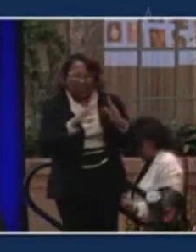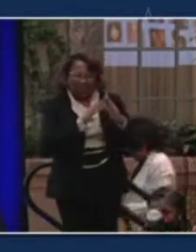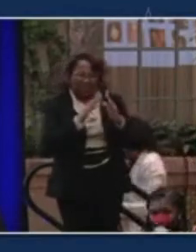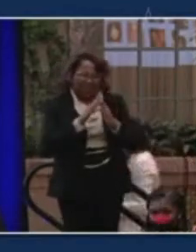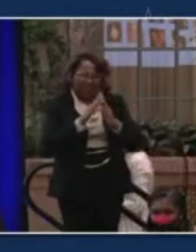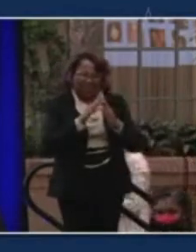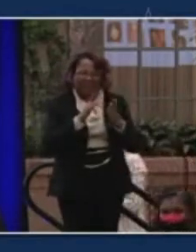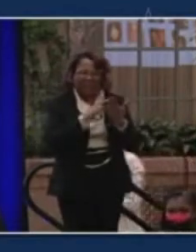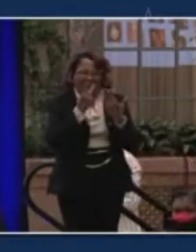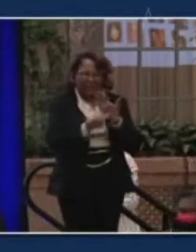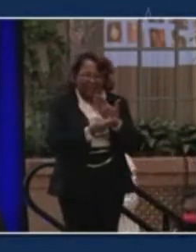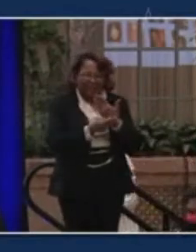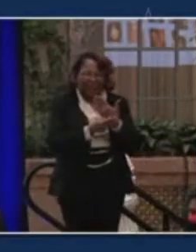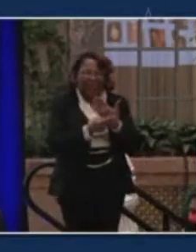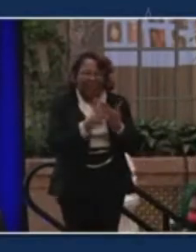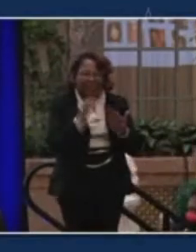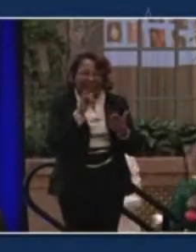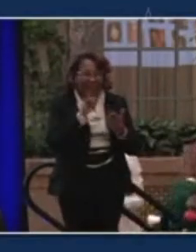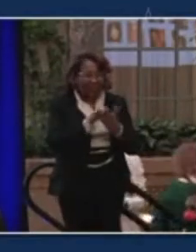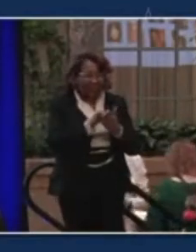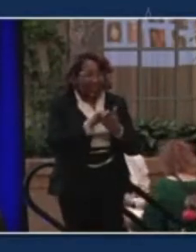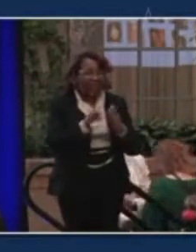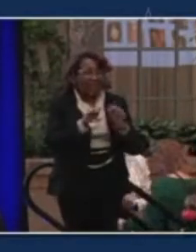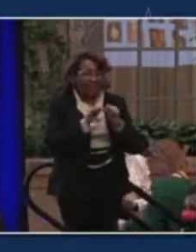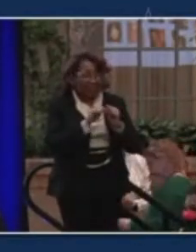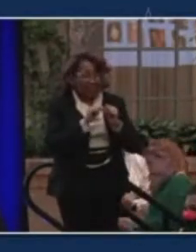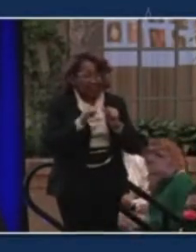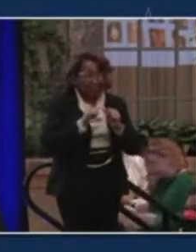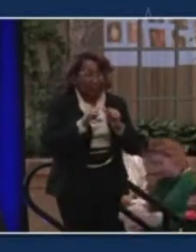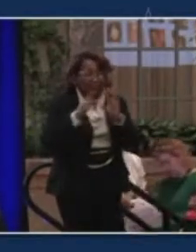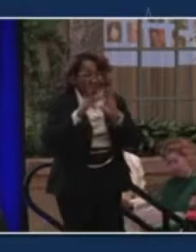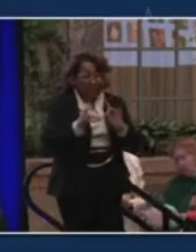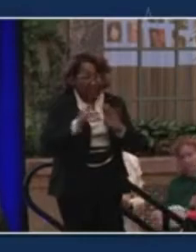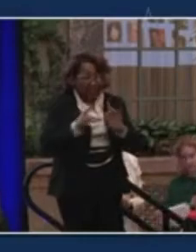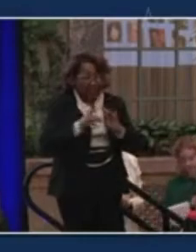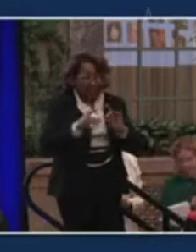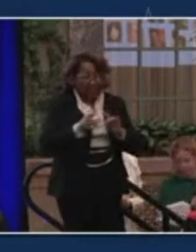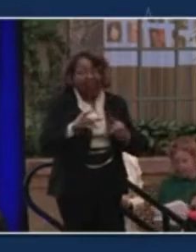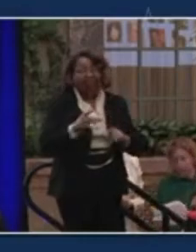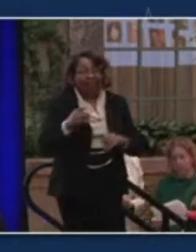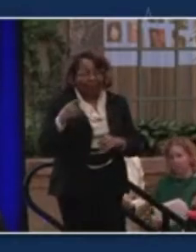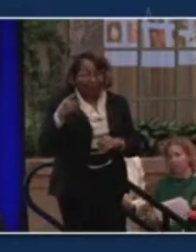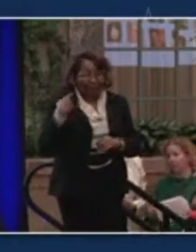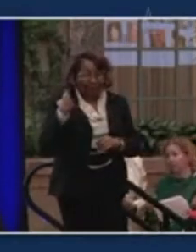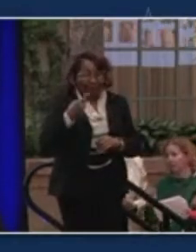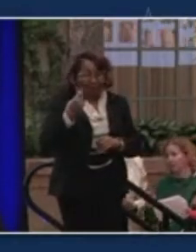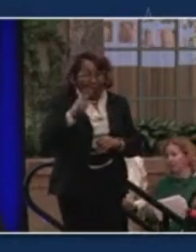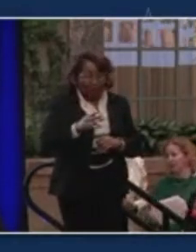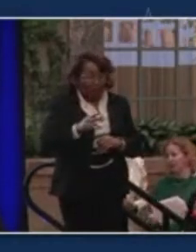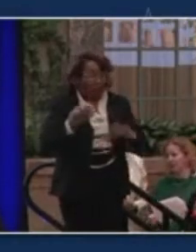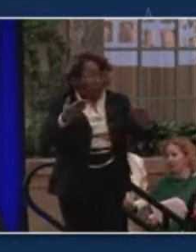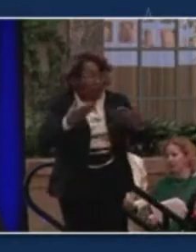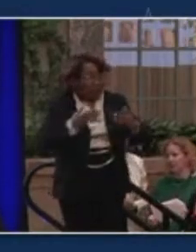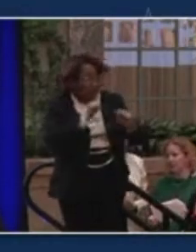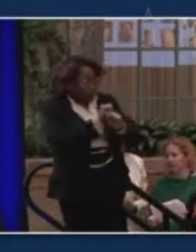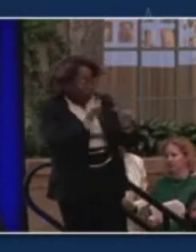initiatives to further the legacy of the late, great Mayor Harold Washington. We invite all of you in this room to